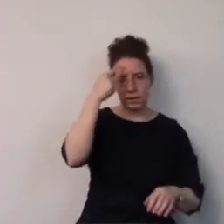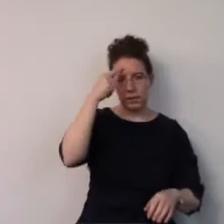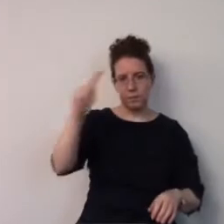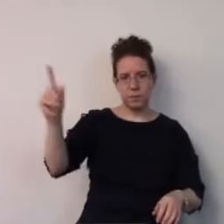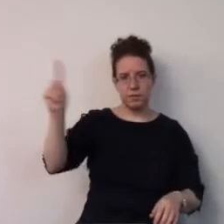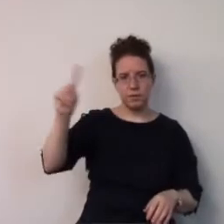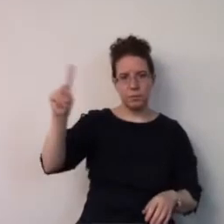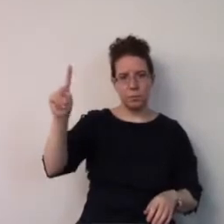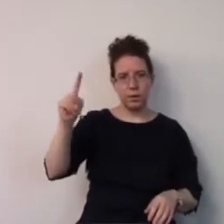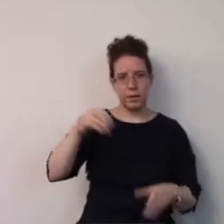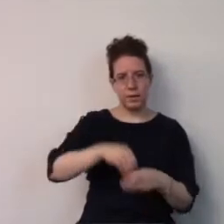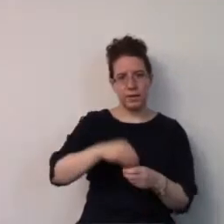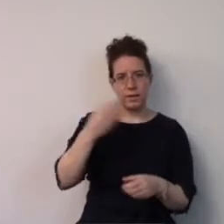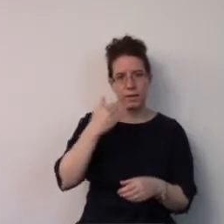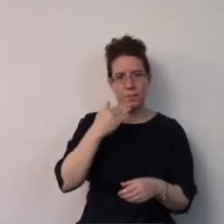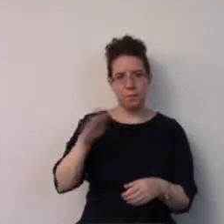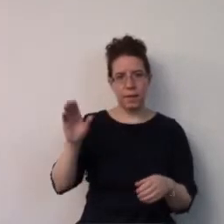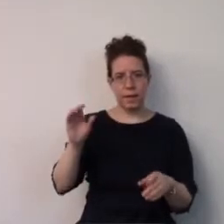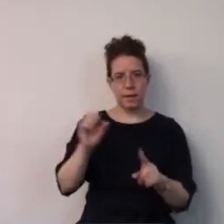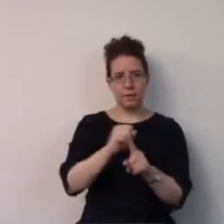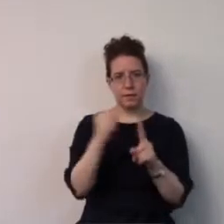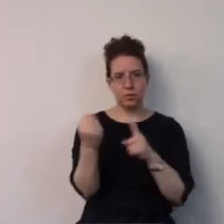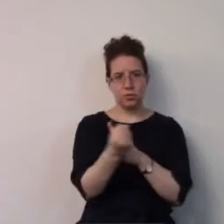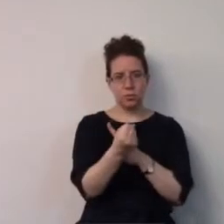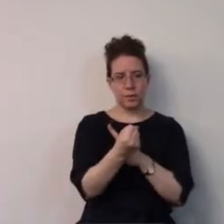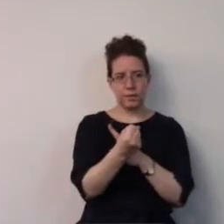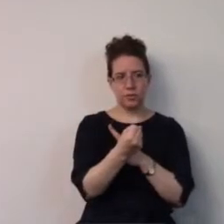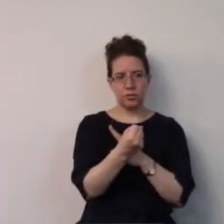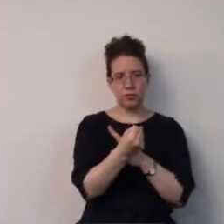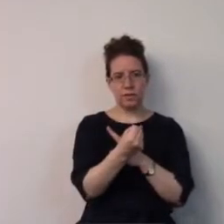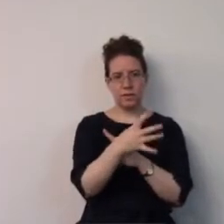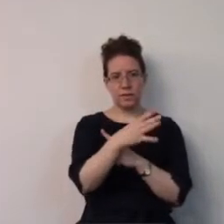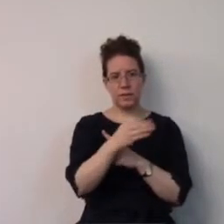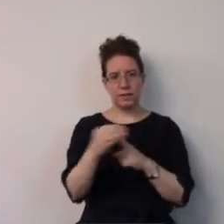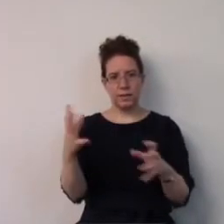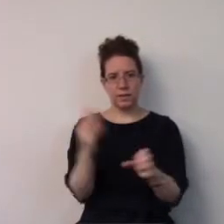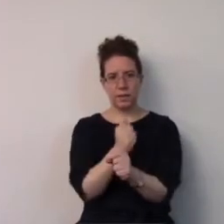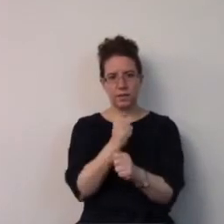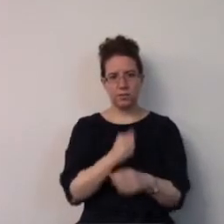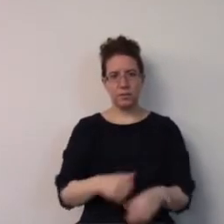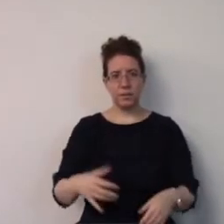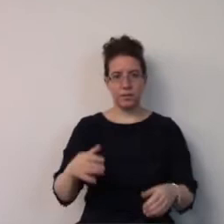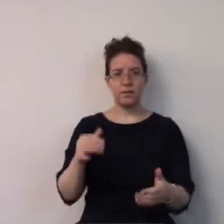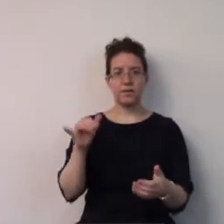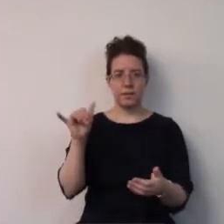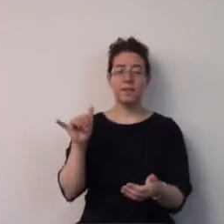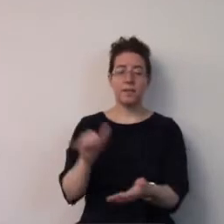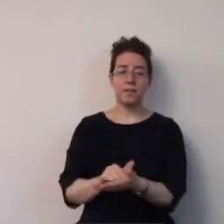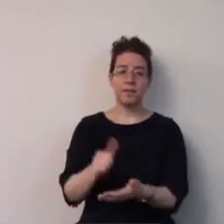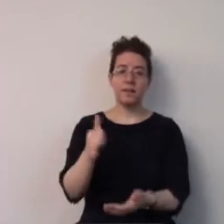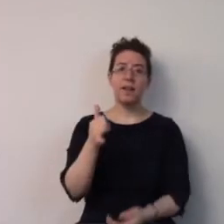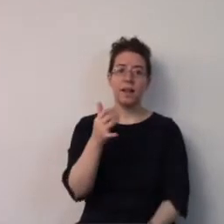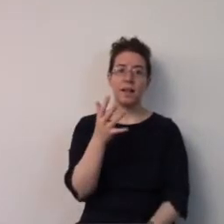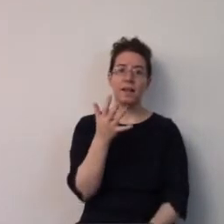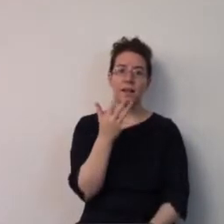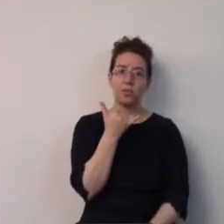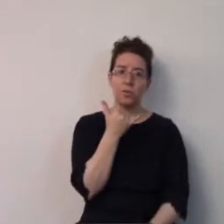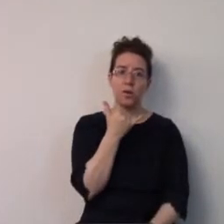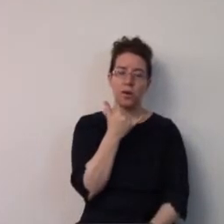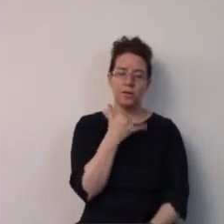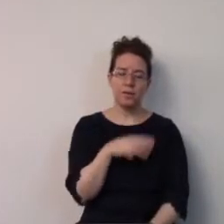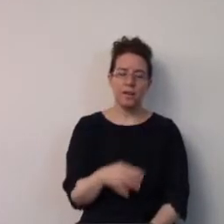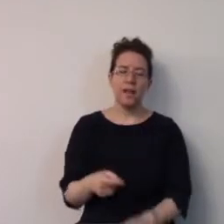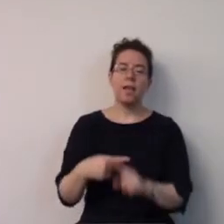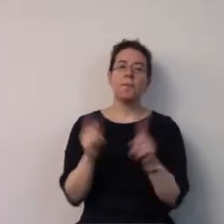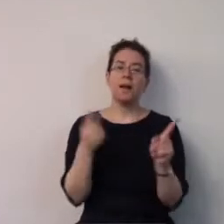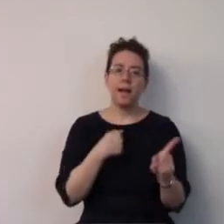Yes, sir. That's wrong. Right. And we're not recommending that. But I'm telling you that you need to be watchful under prayer. The